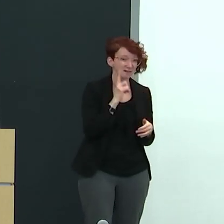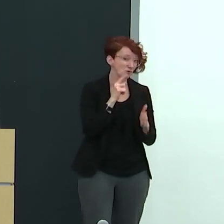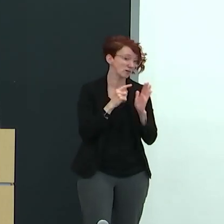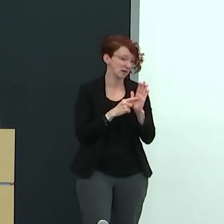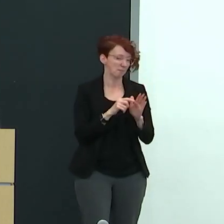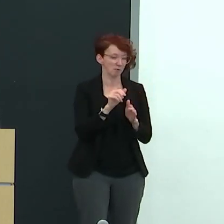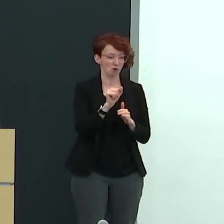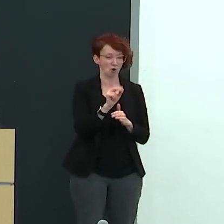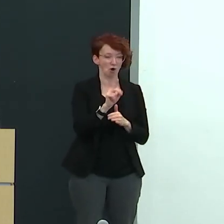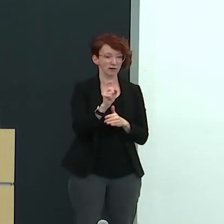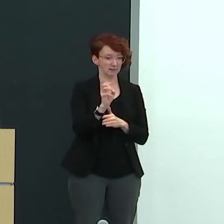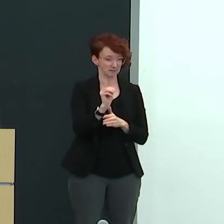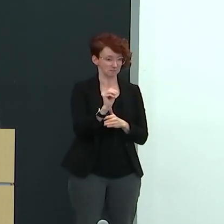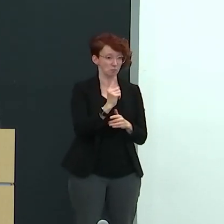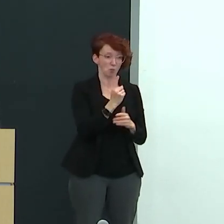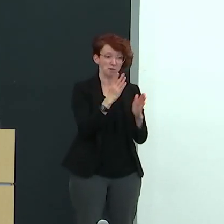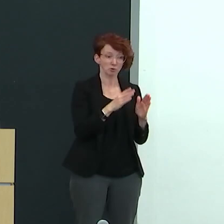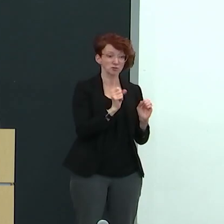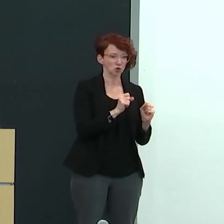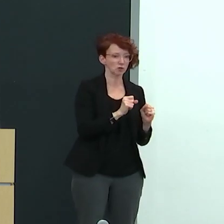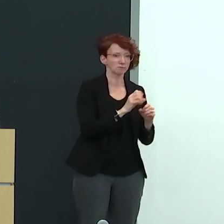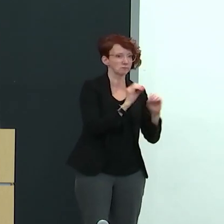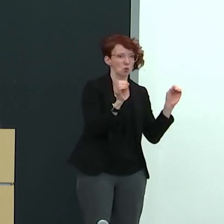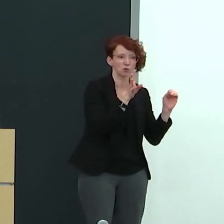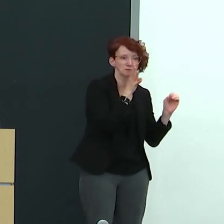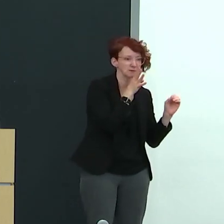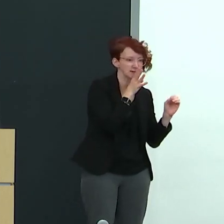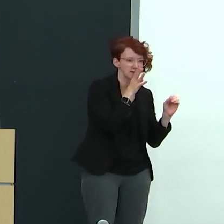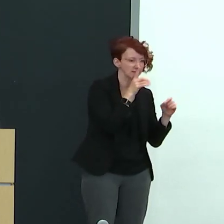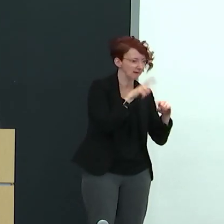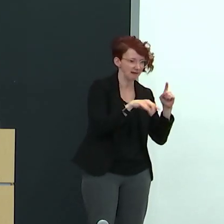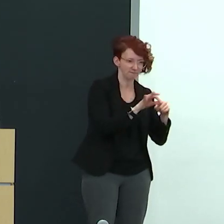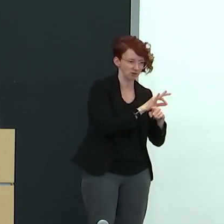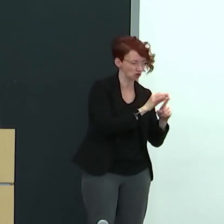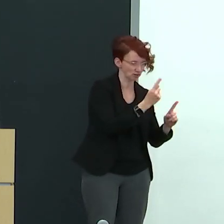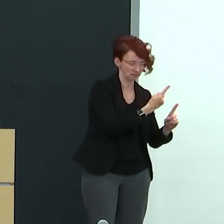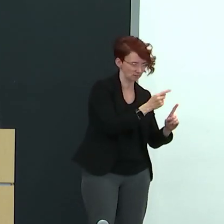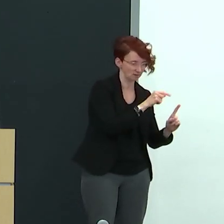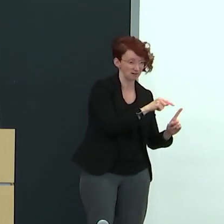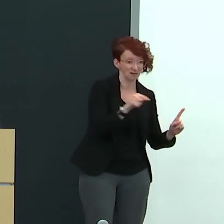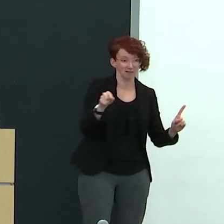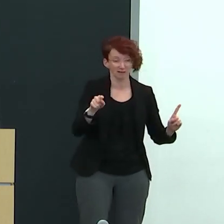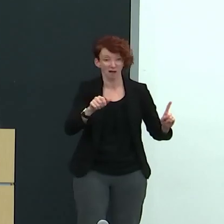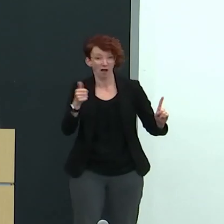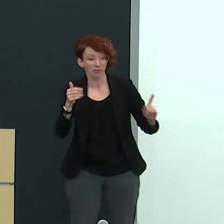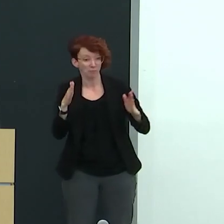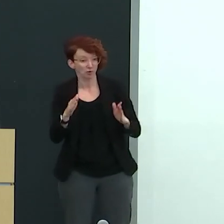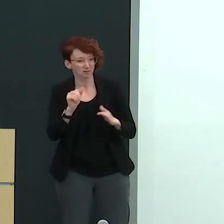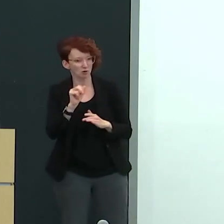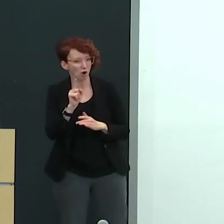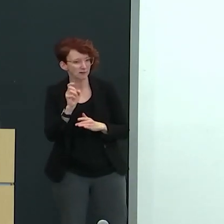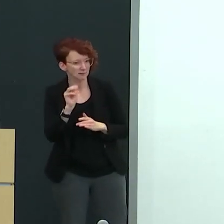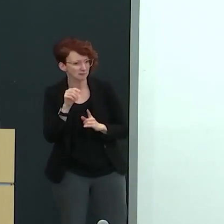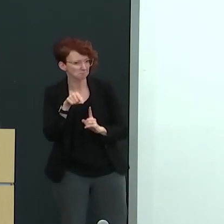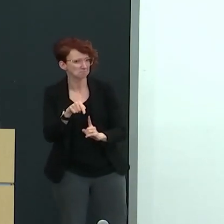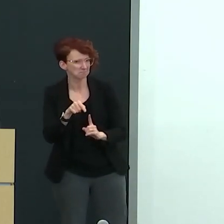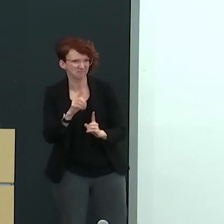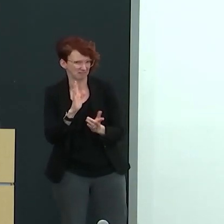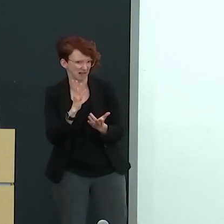is nonverbal and unable to function on their own, with the same diagnosis as a high-functioning individual who can camouflage as a